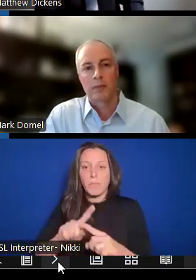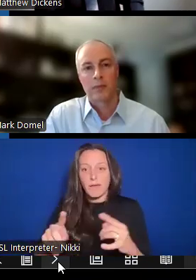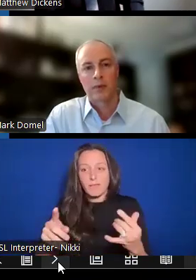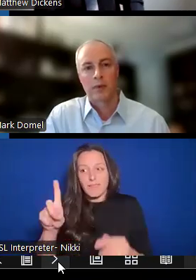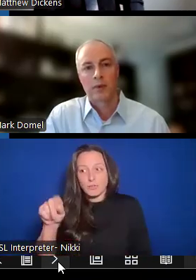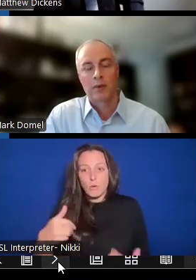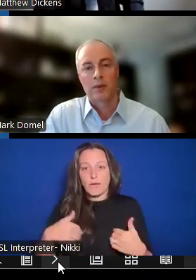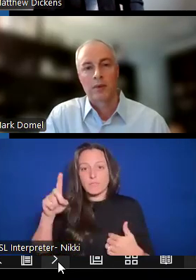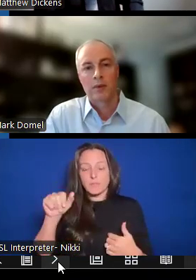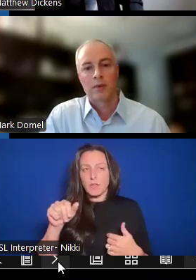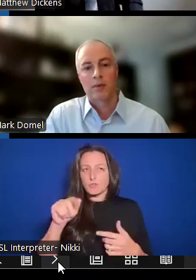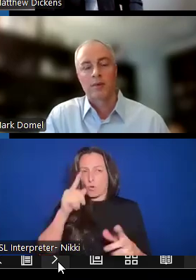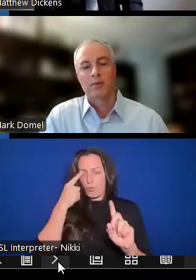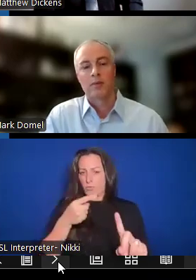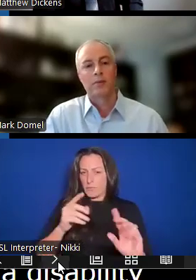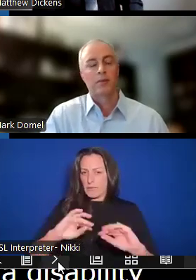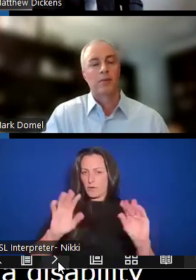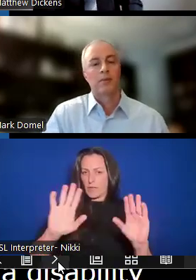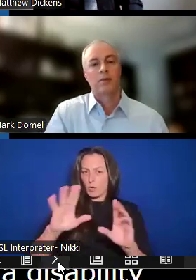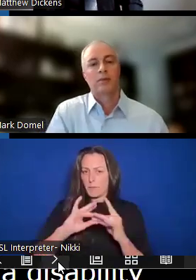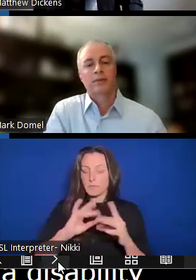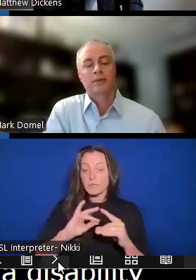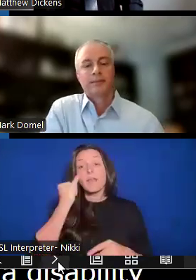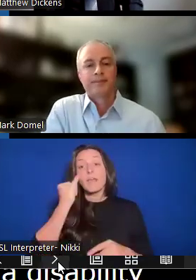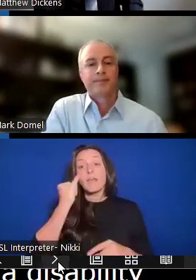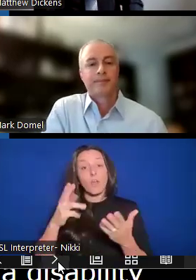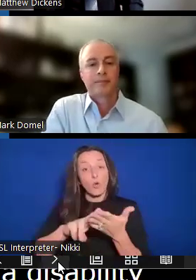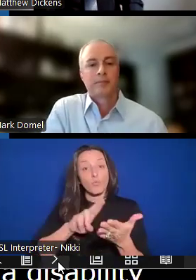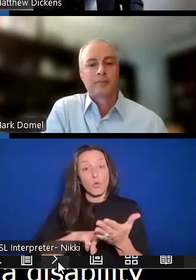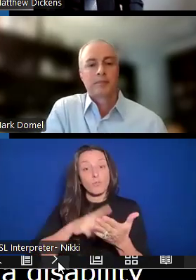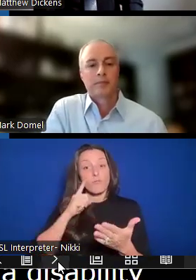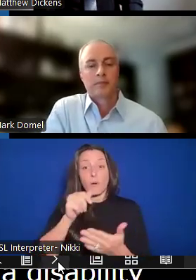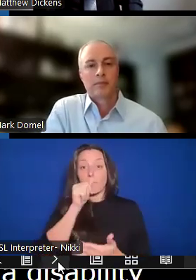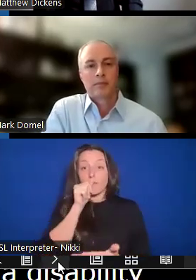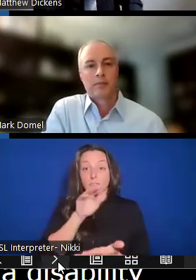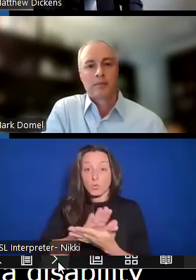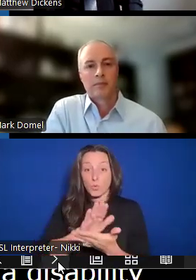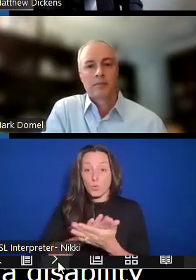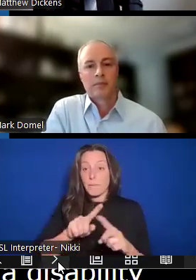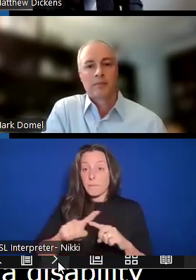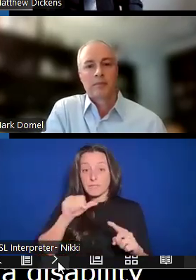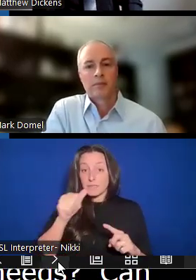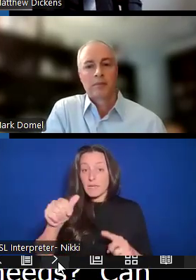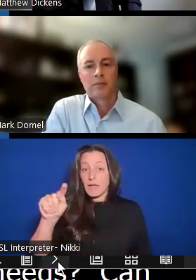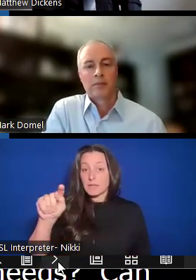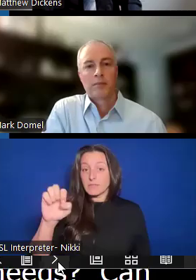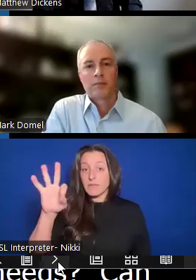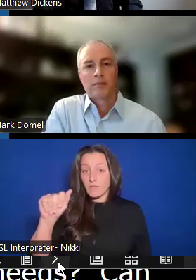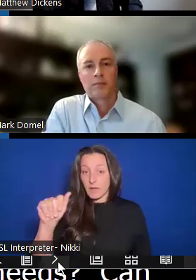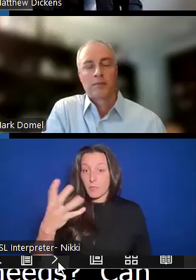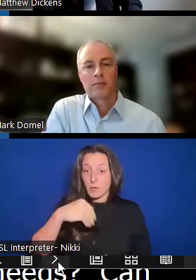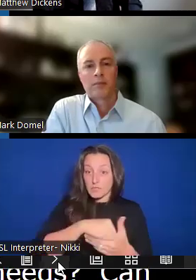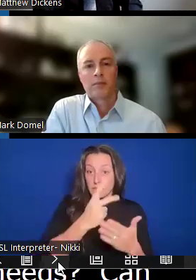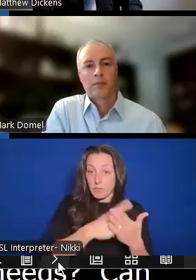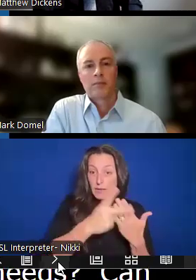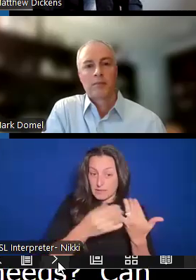So I think what you're saying is if they're enrolled in a private school, but it's not a TEFA participating private school, can they still receive funds?